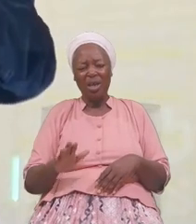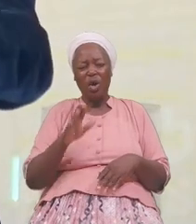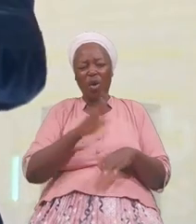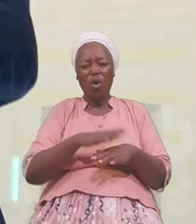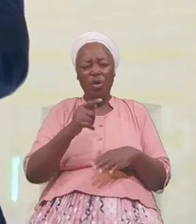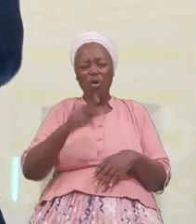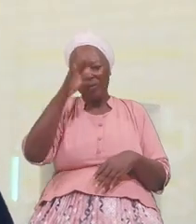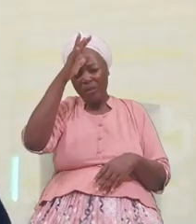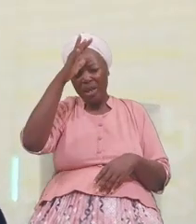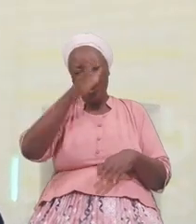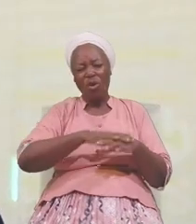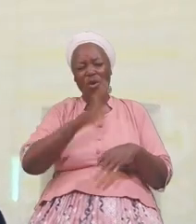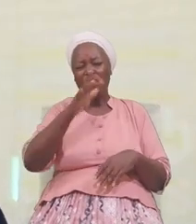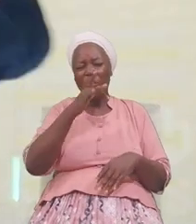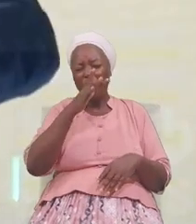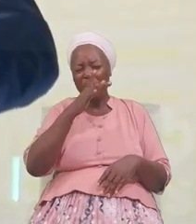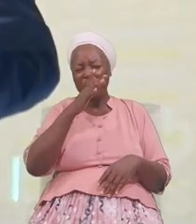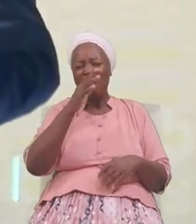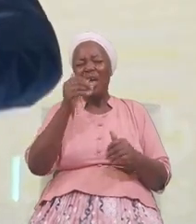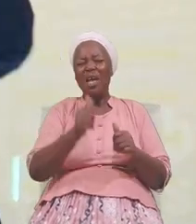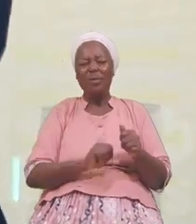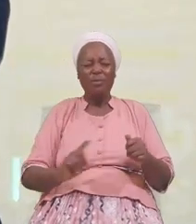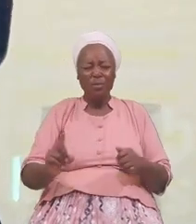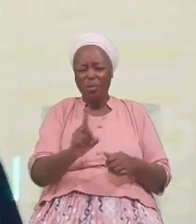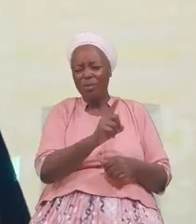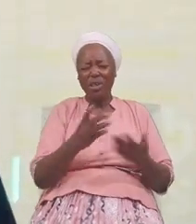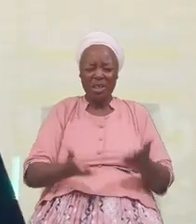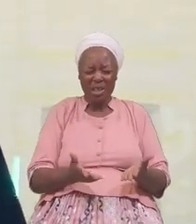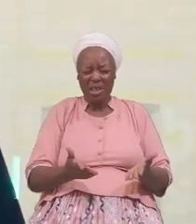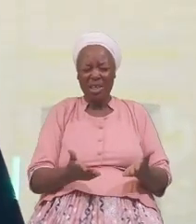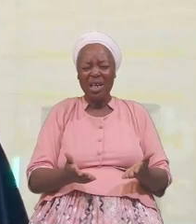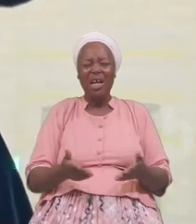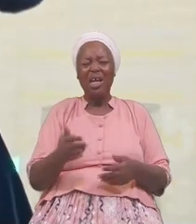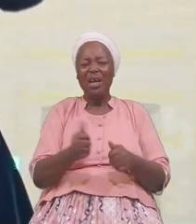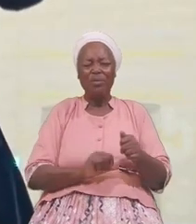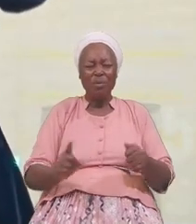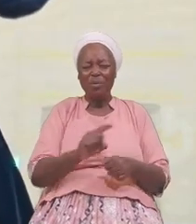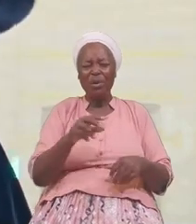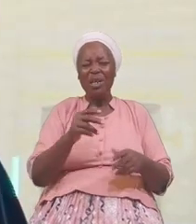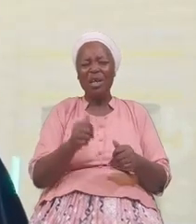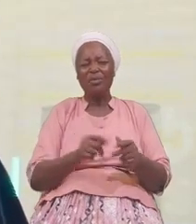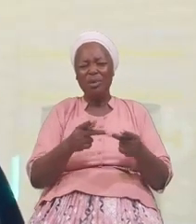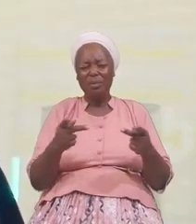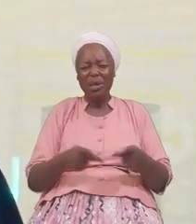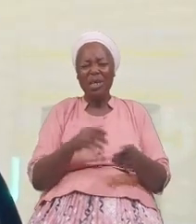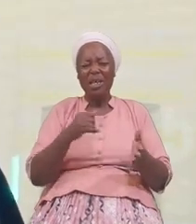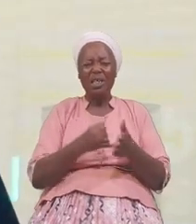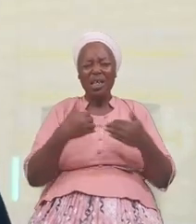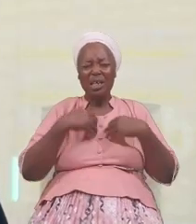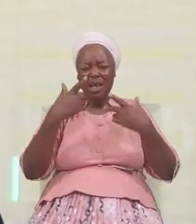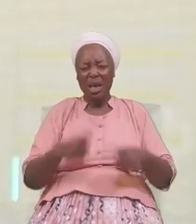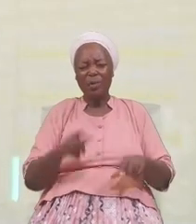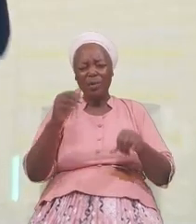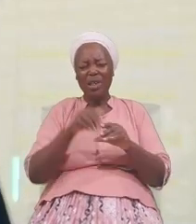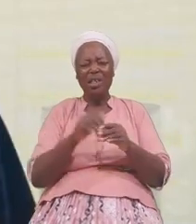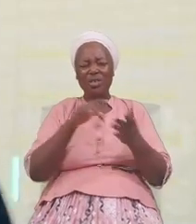papa, on your mama, everyone here, everyone, everywhere, it is done